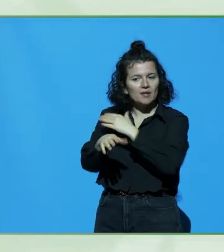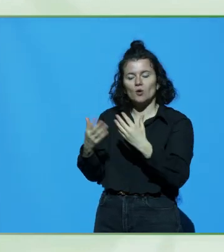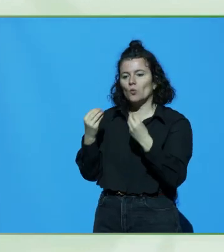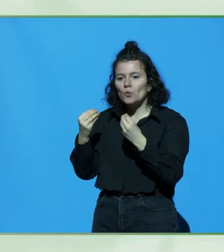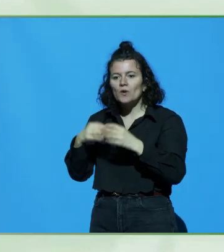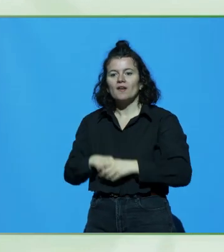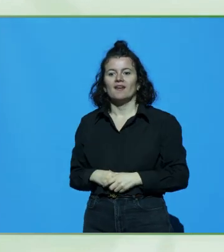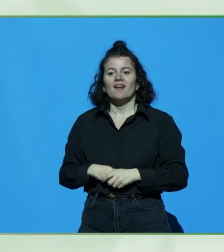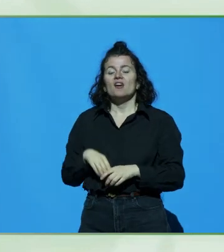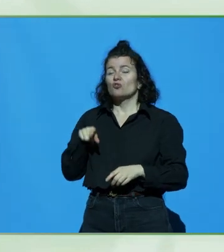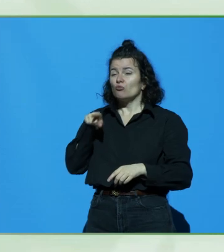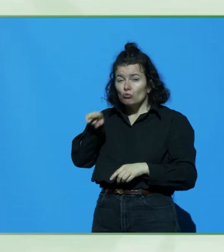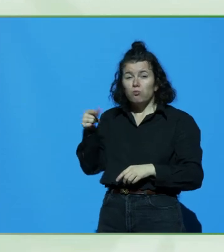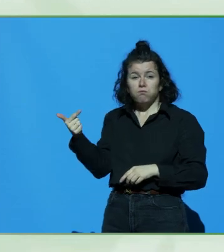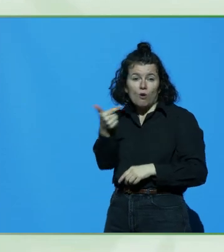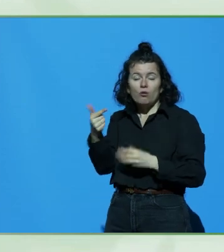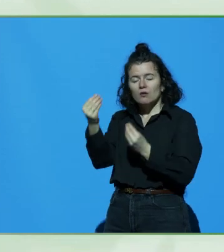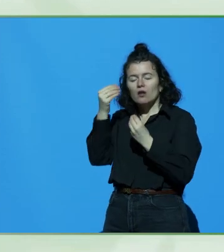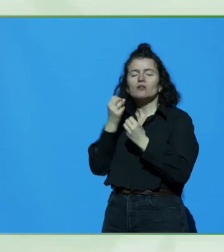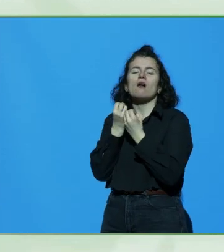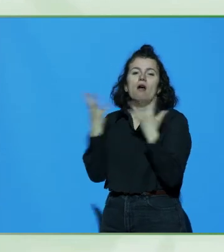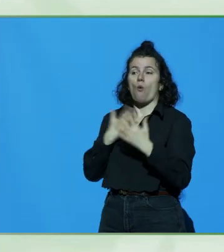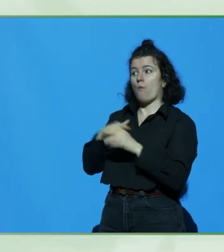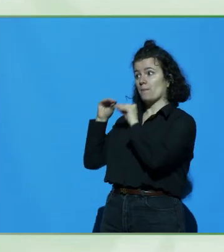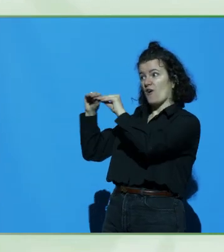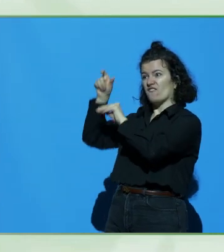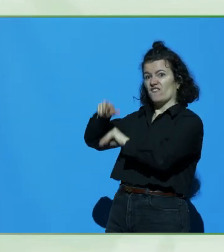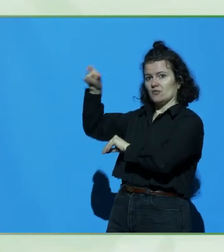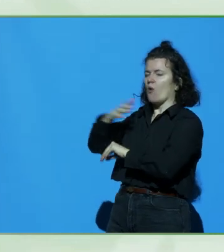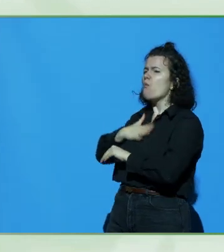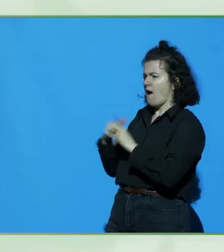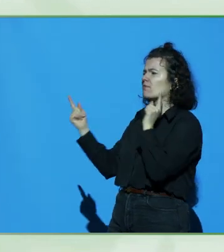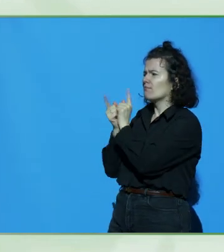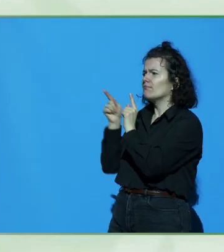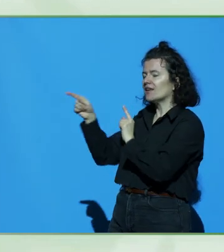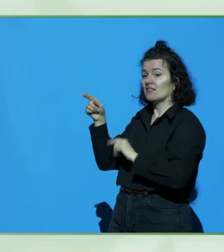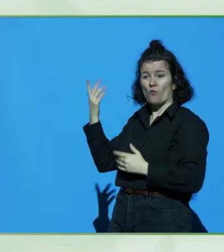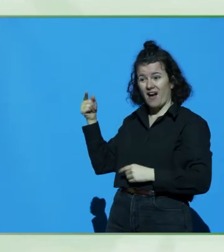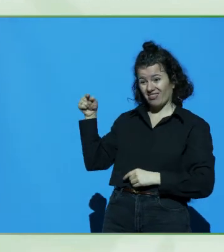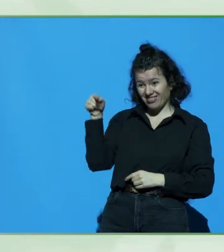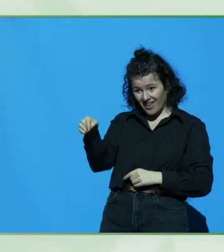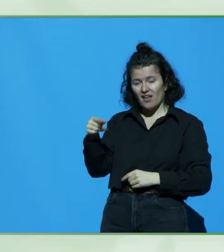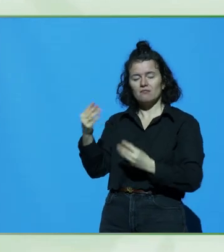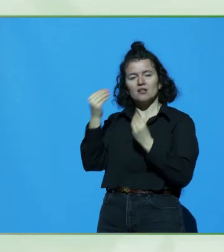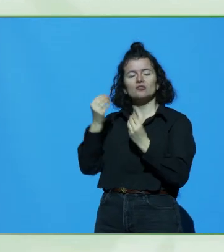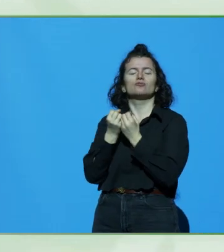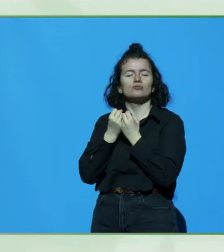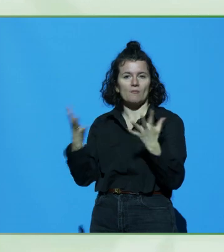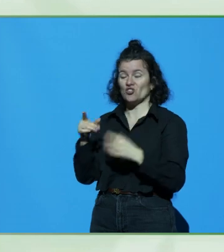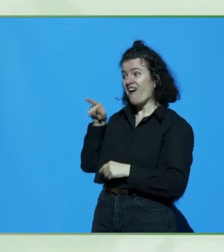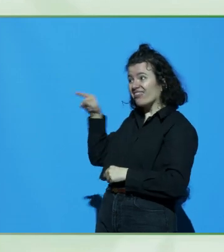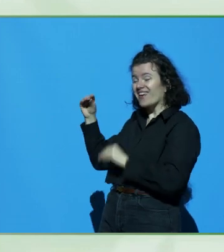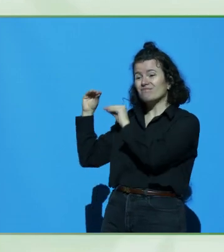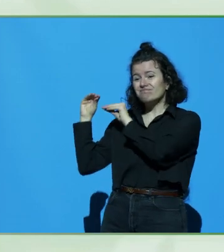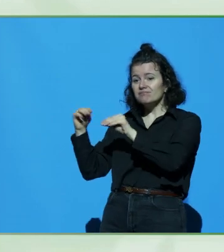it was amazing. And so it really gave me hope that these two young people are going to become lawyers and disability advocates in